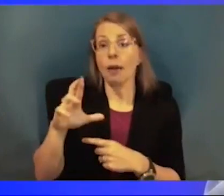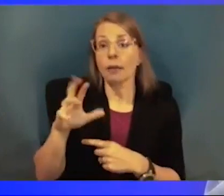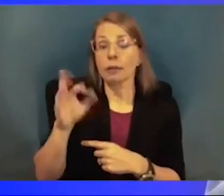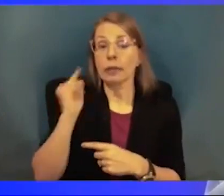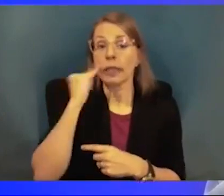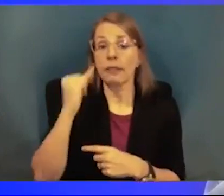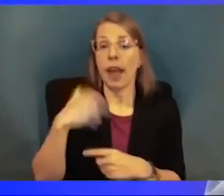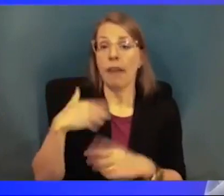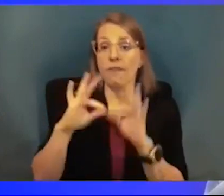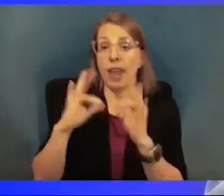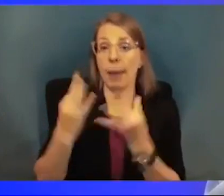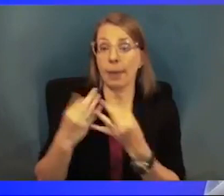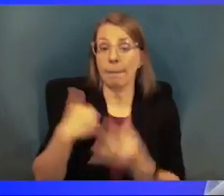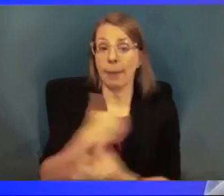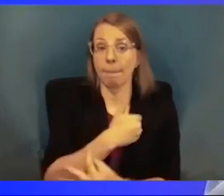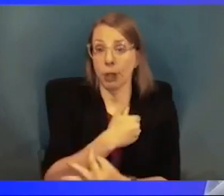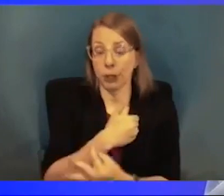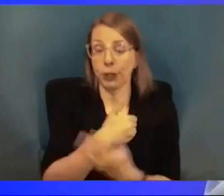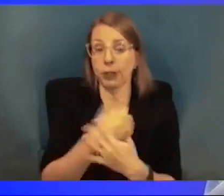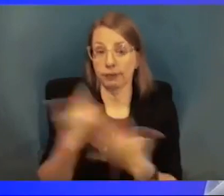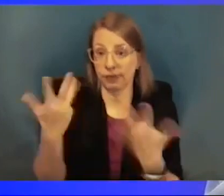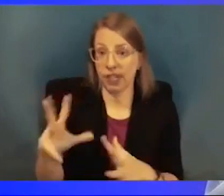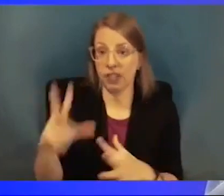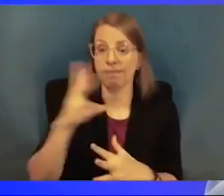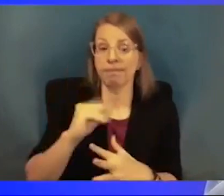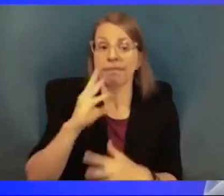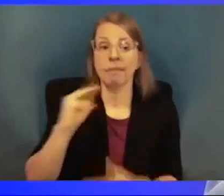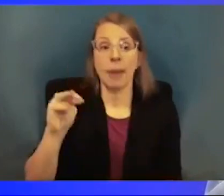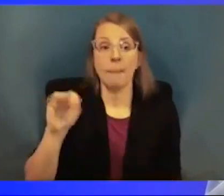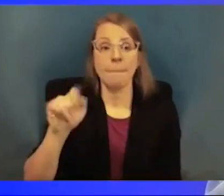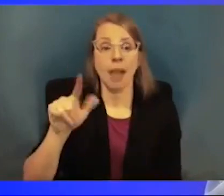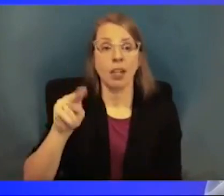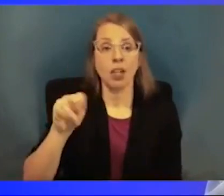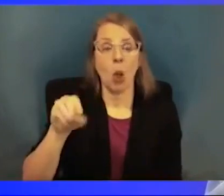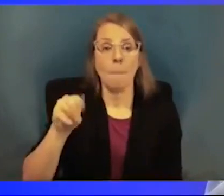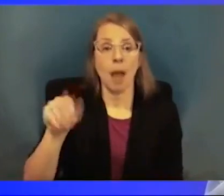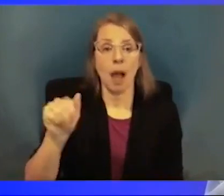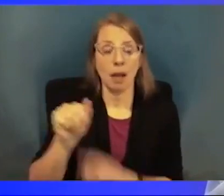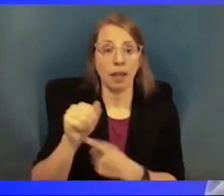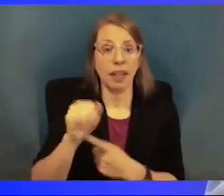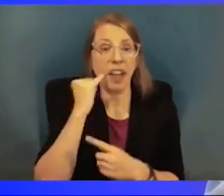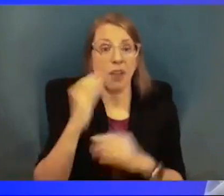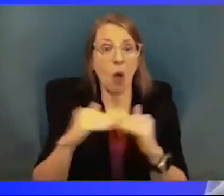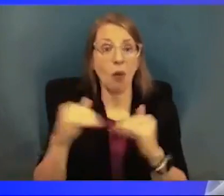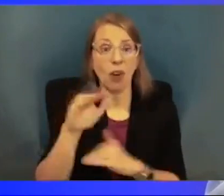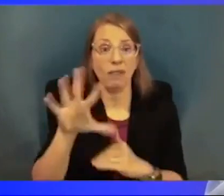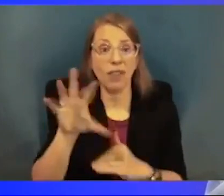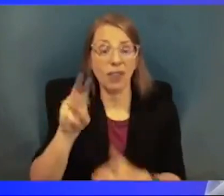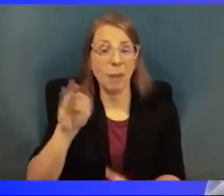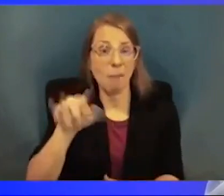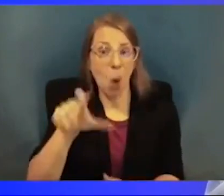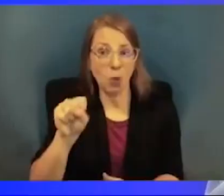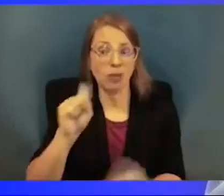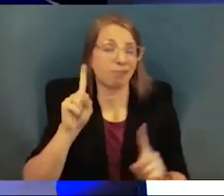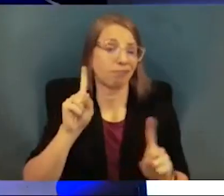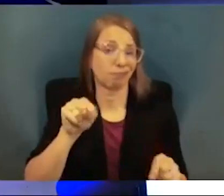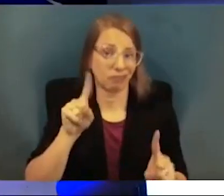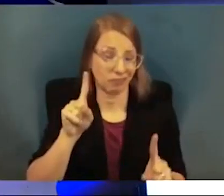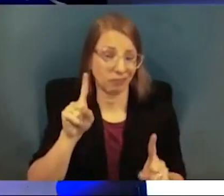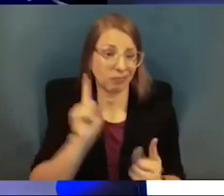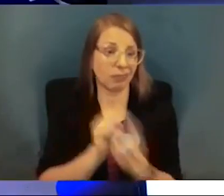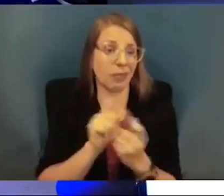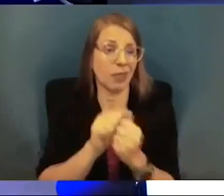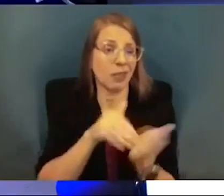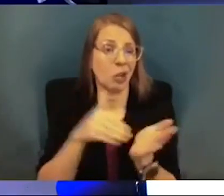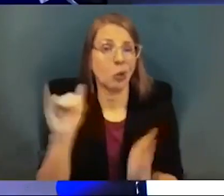risk, so they should be coming in. And people with lots of moles, if you have more than 50 moles, you're at increased risk, so you should get checked out. And then just